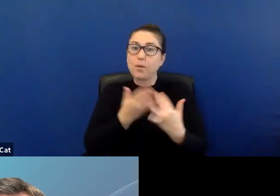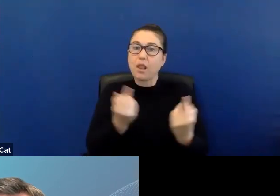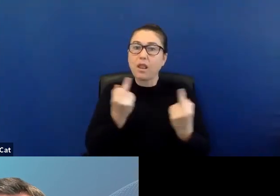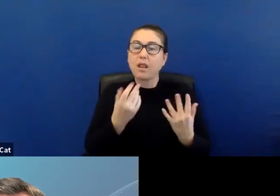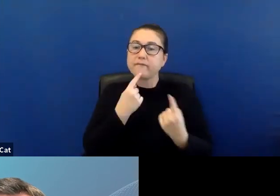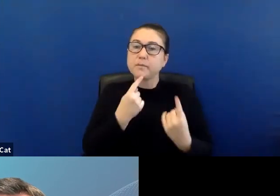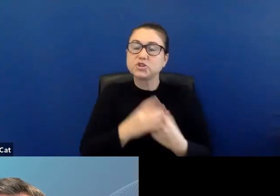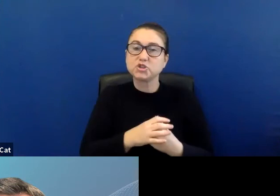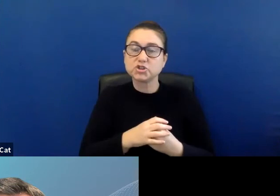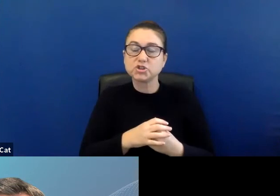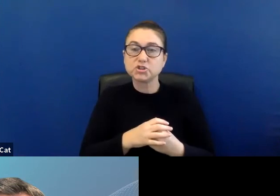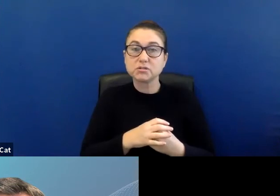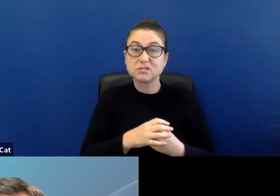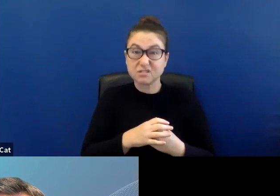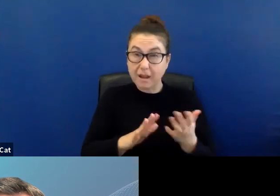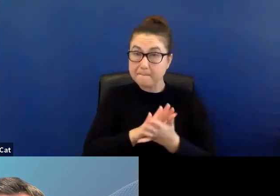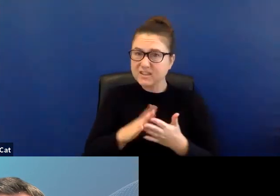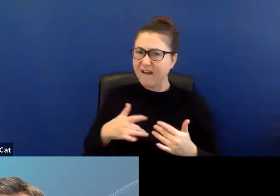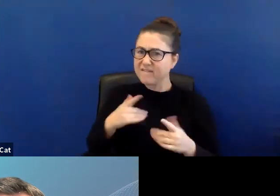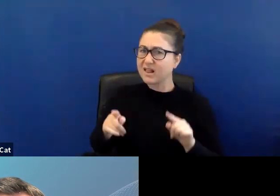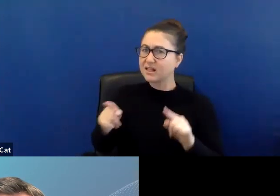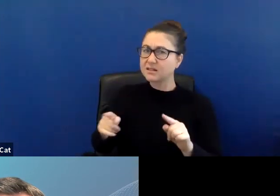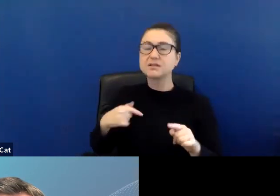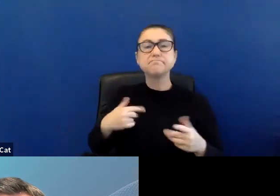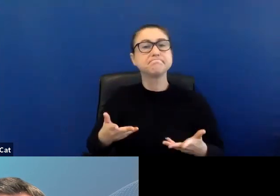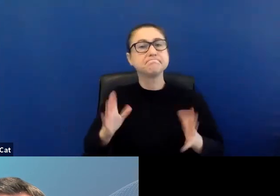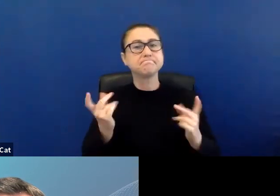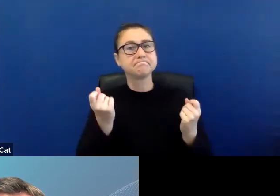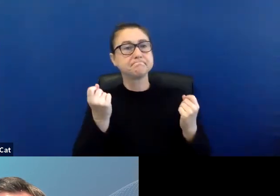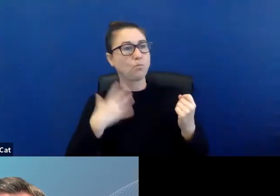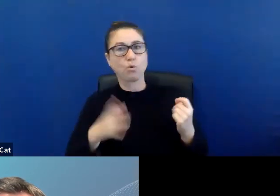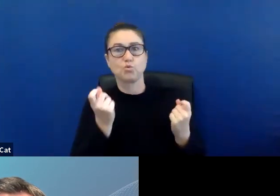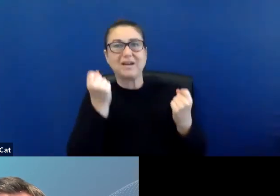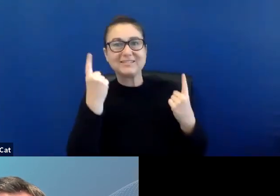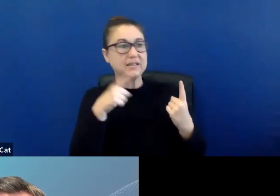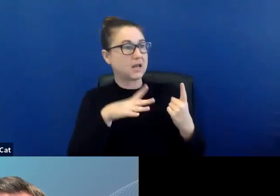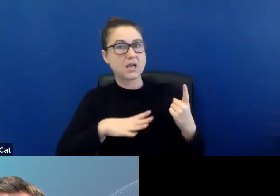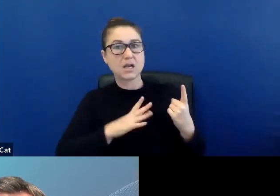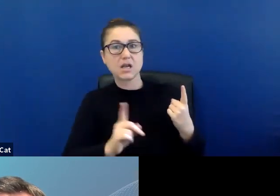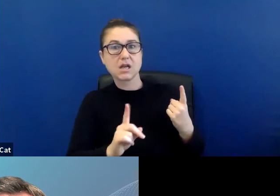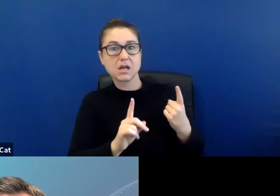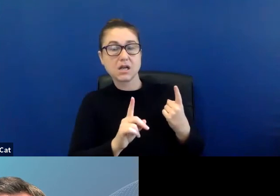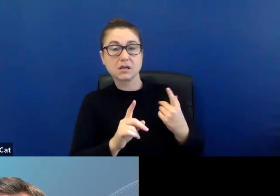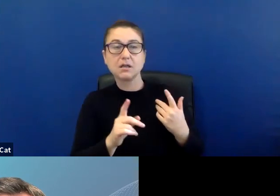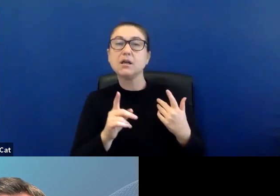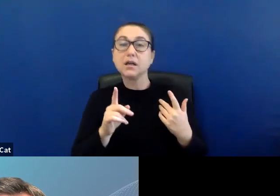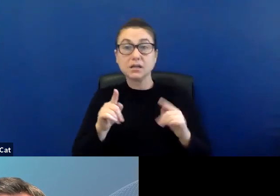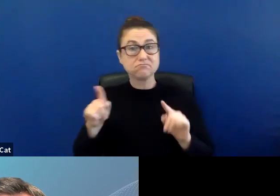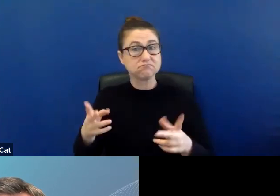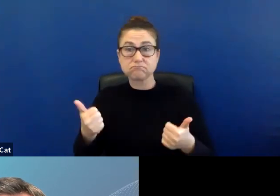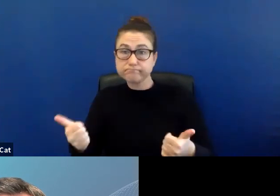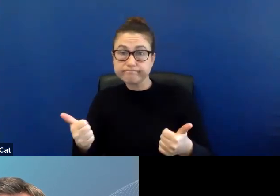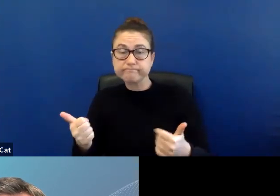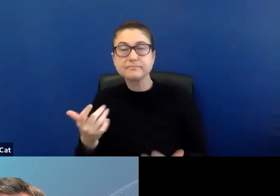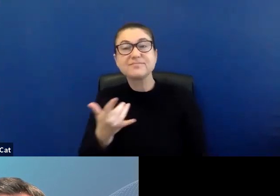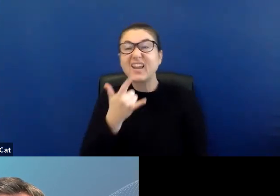real willingness to understand the information needs of the sector. An area where I think that's not